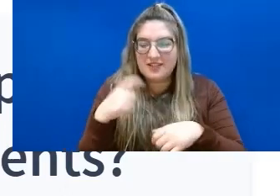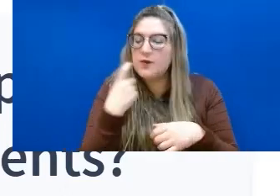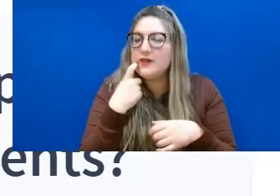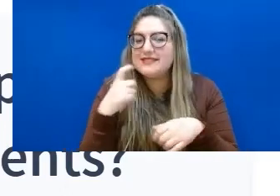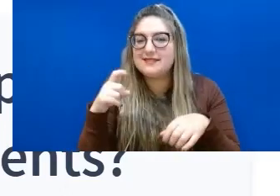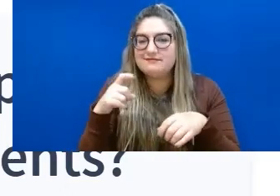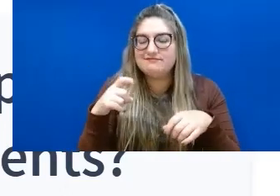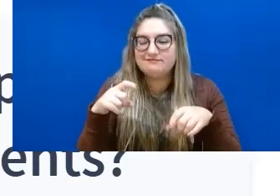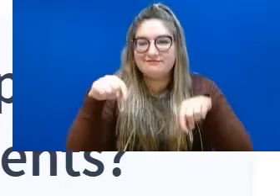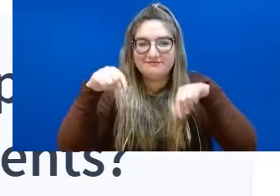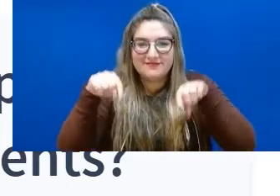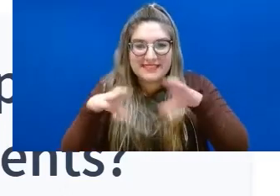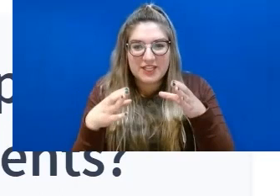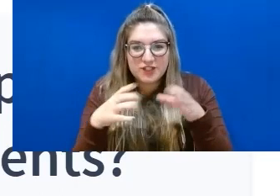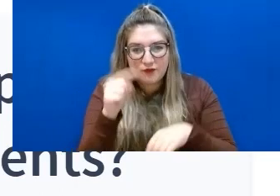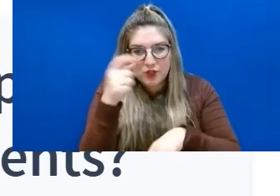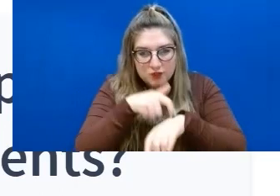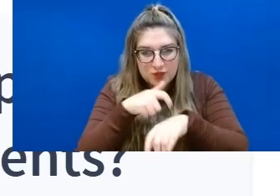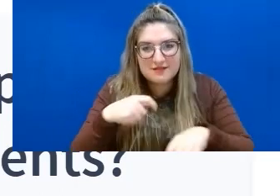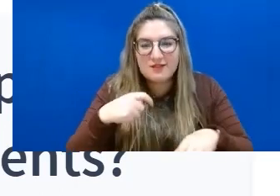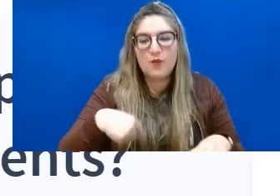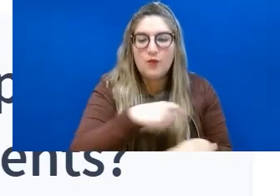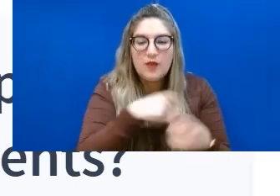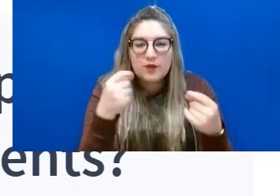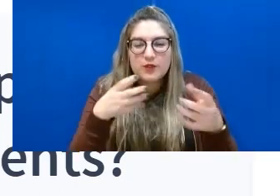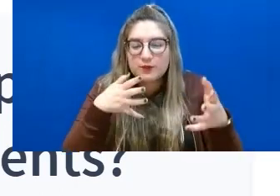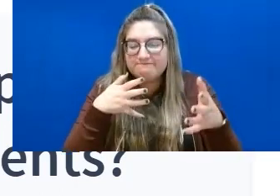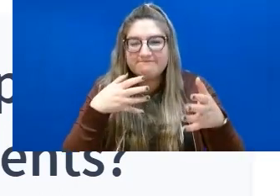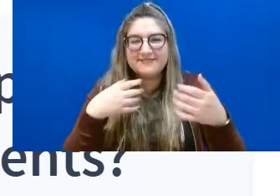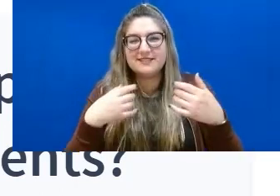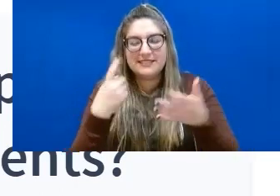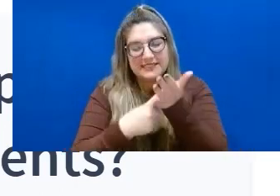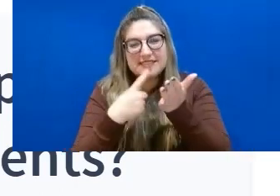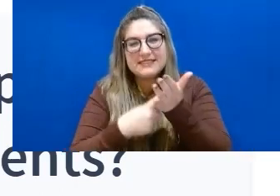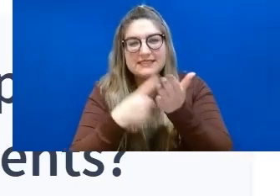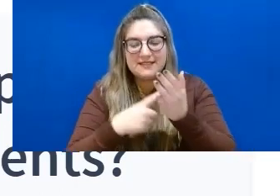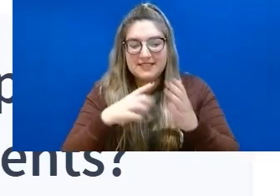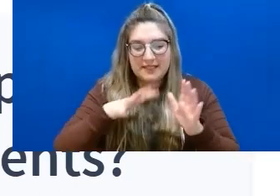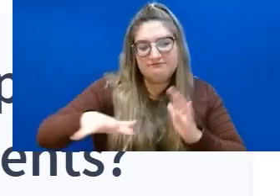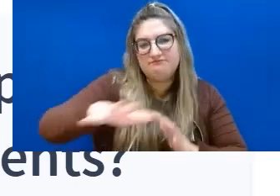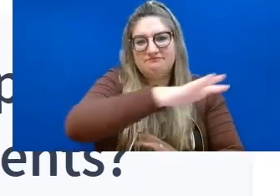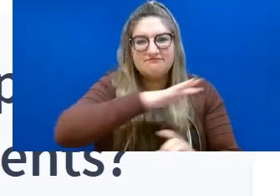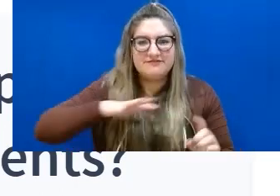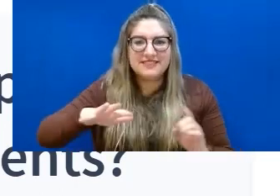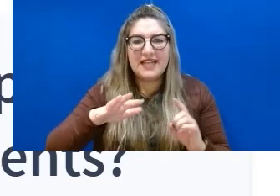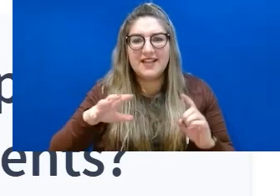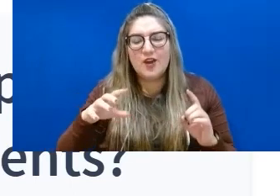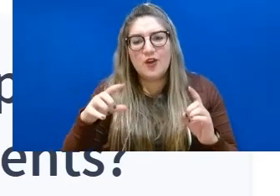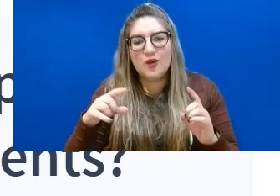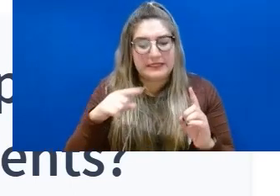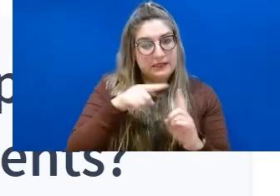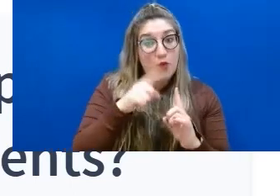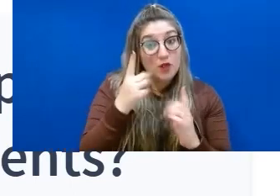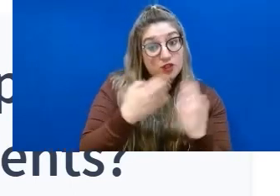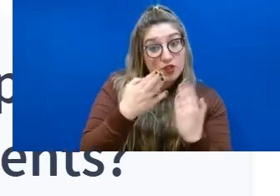but how do we streamline it in a way that makes it easier on our students for them to access the information instead of saying like, oh, we'll just go to this